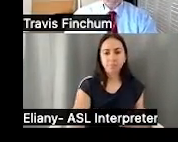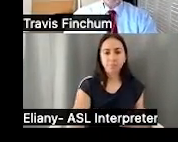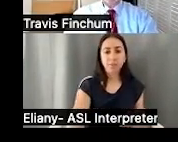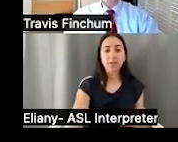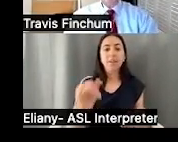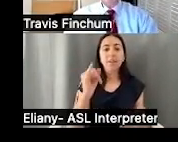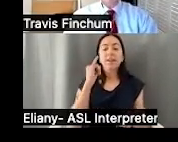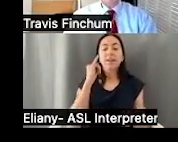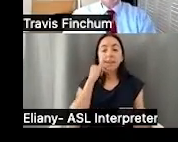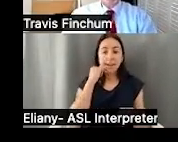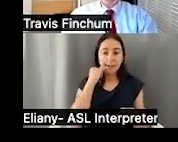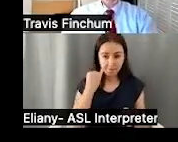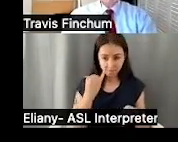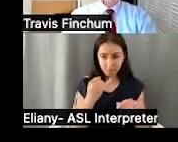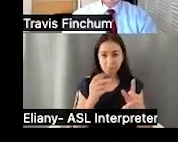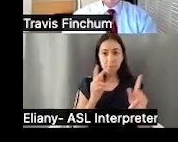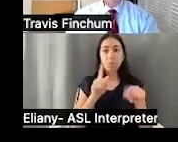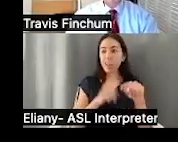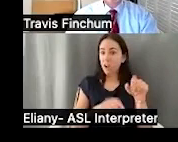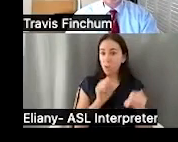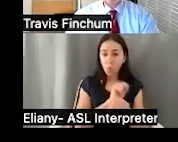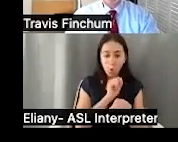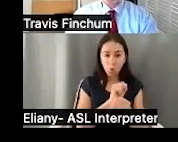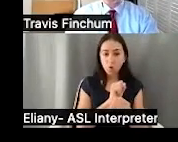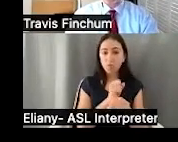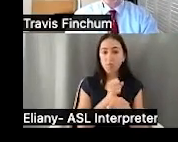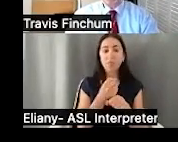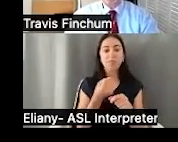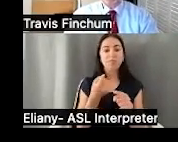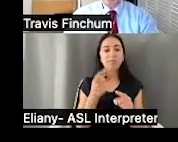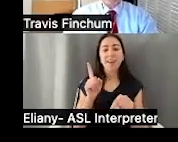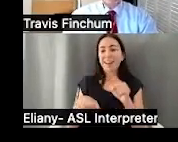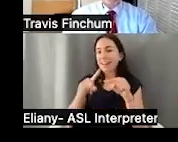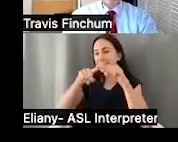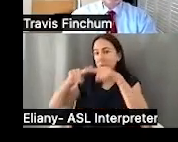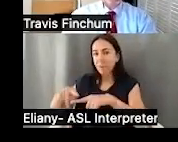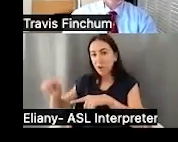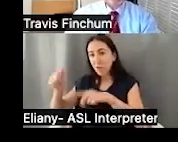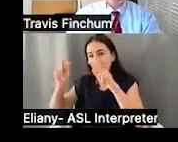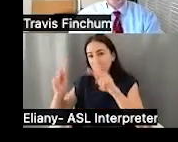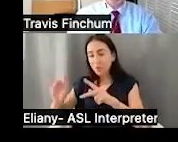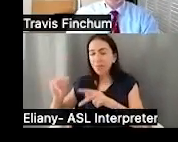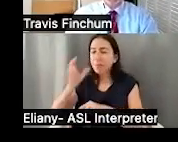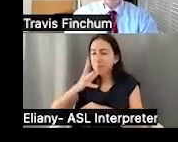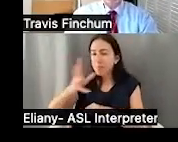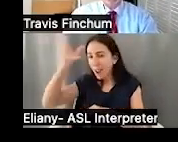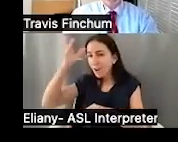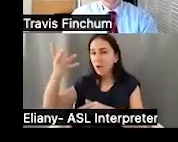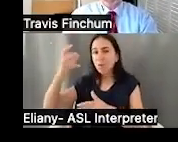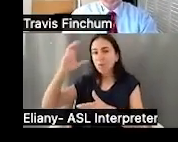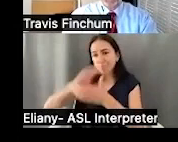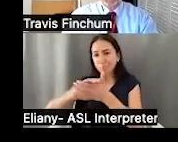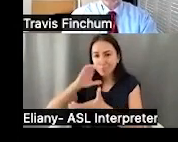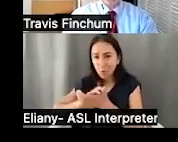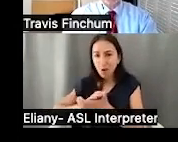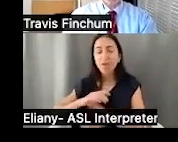work and pay into the system and cannot draw on a benefit of anybody else, like a parent or a spouse.